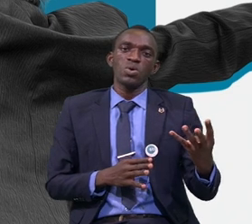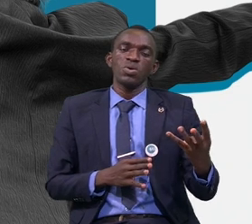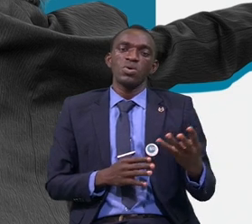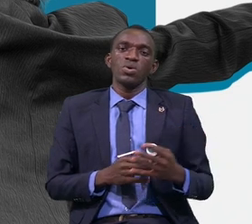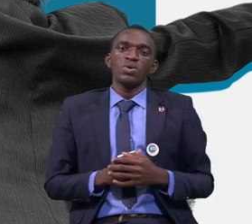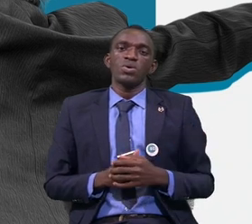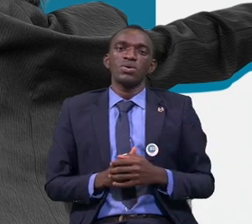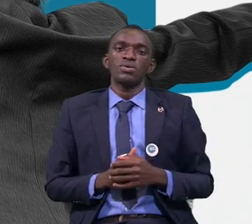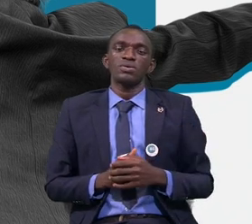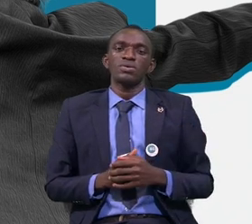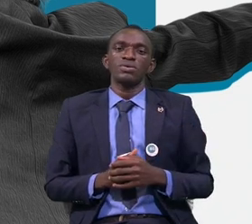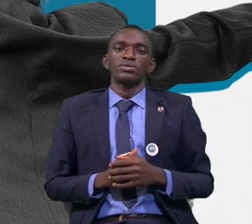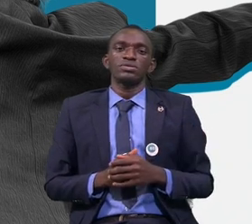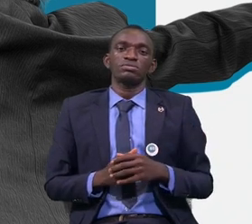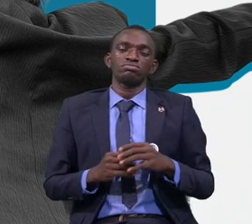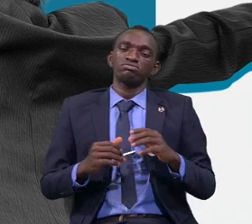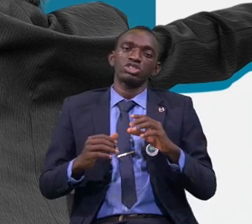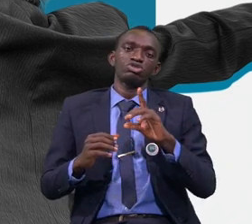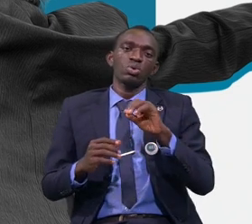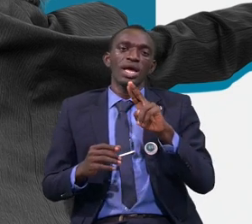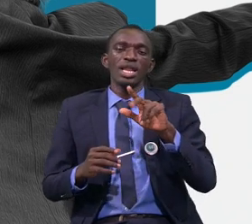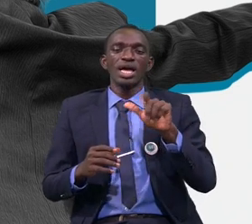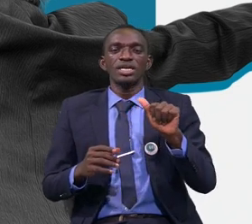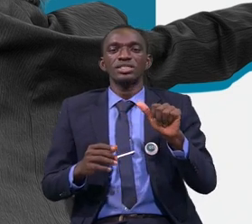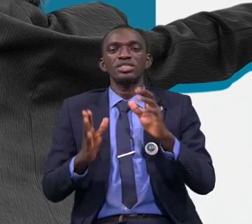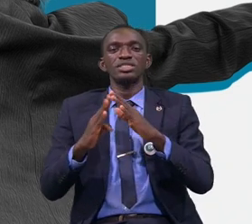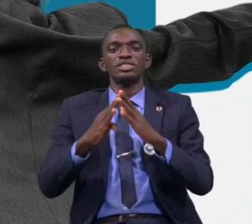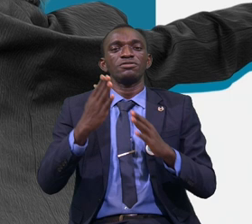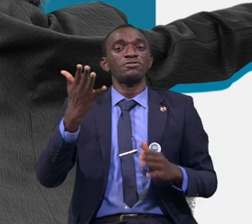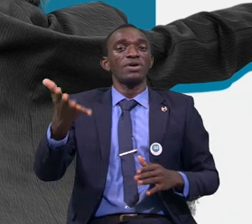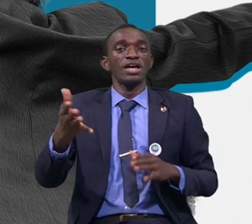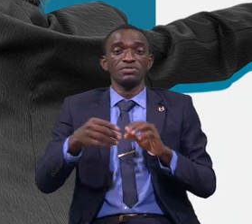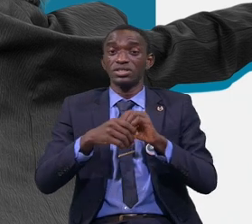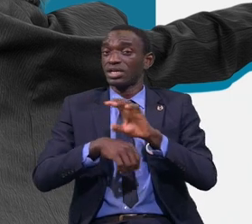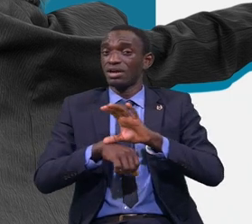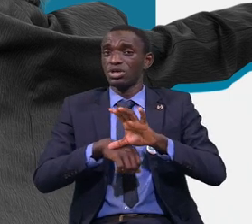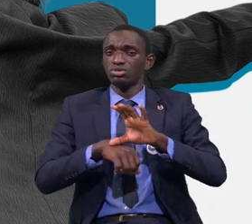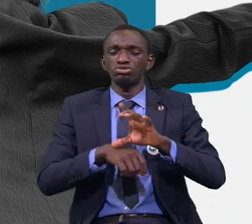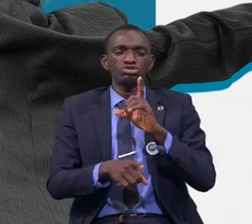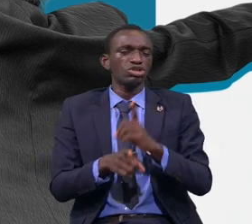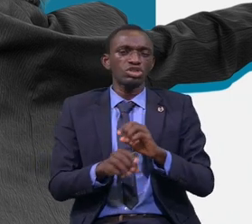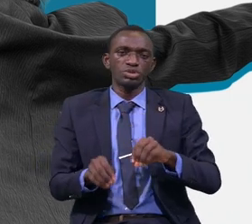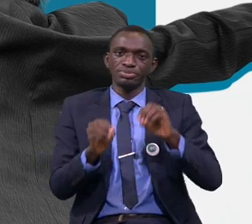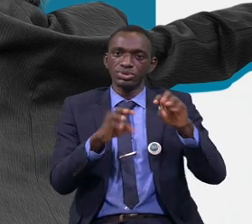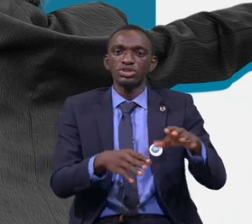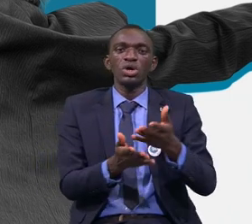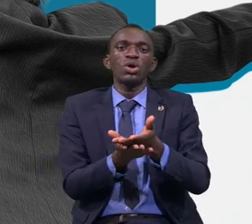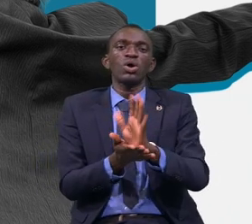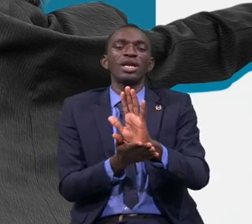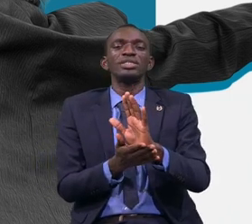Littoral 5, that's Douala 5. Just put your right address. Are you in